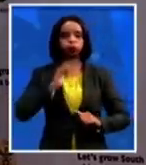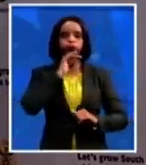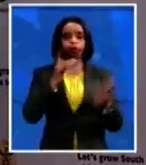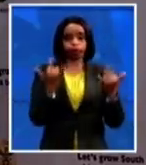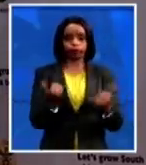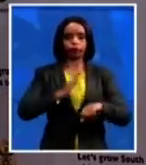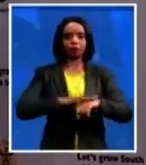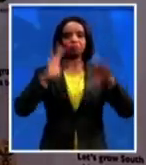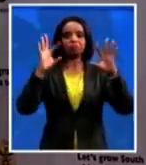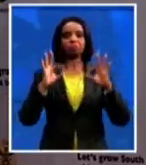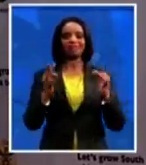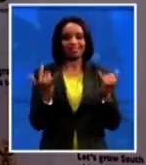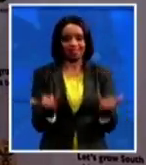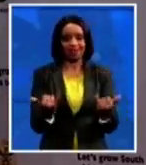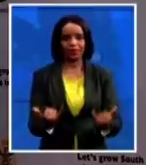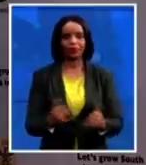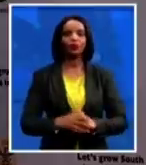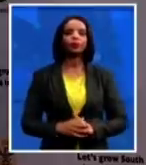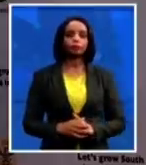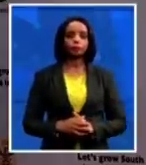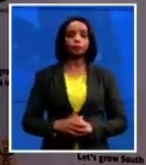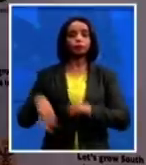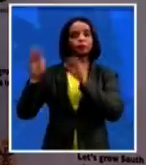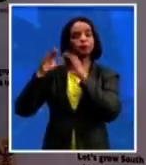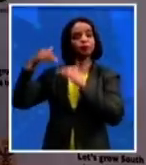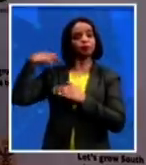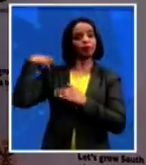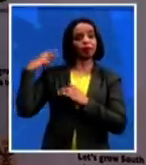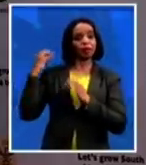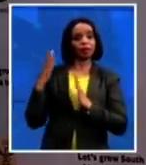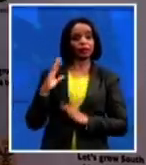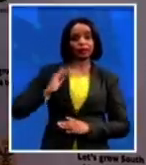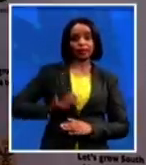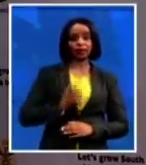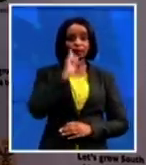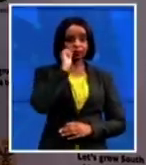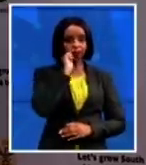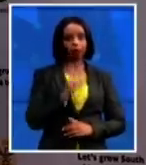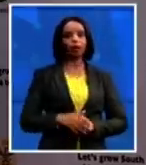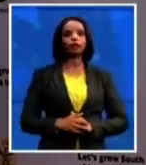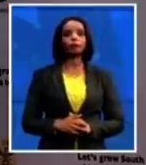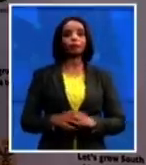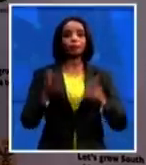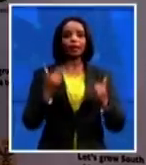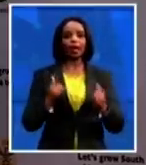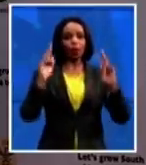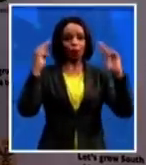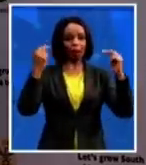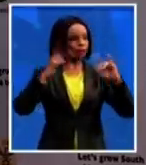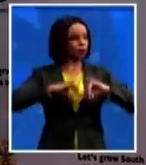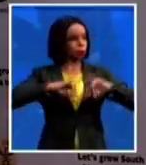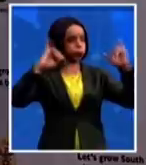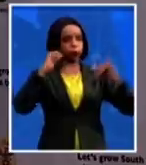gentlemen, on the extension of the national state of disaster, Cabinet approved a recommendation by the